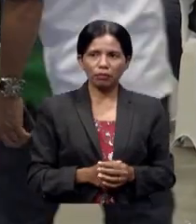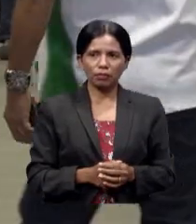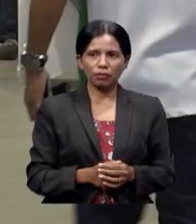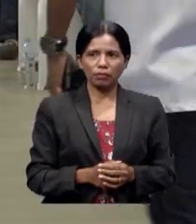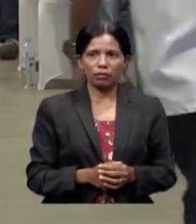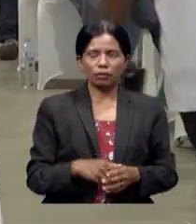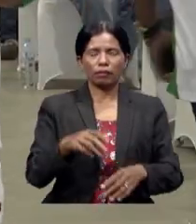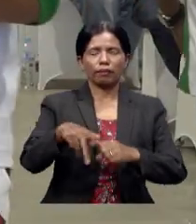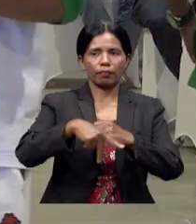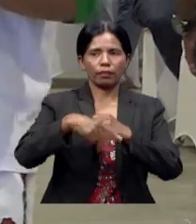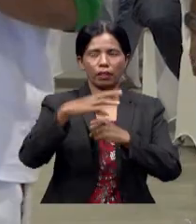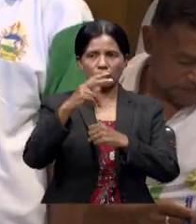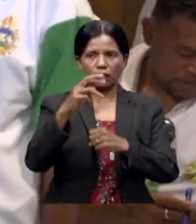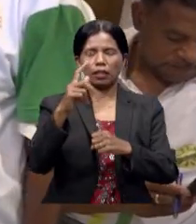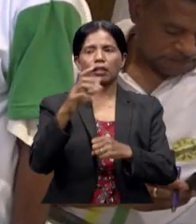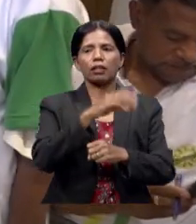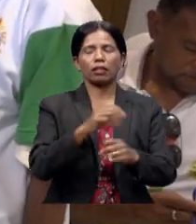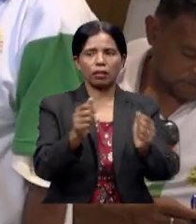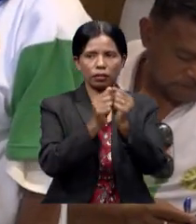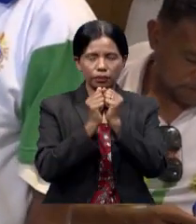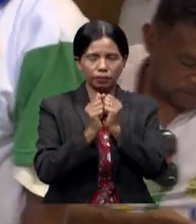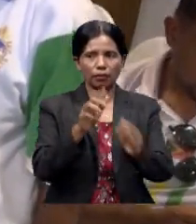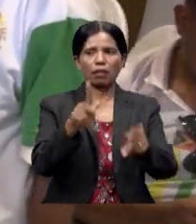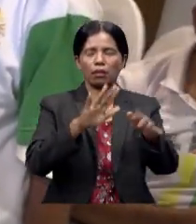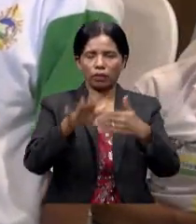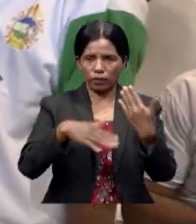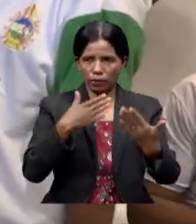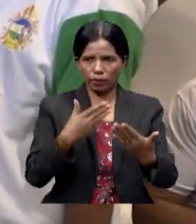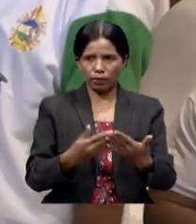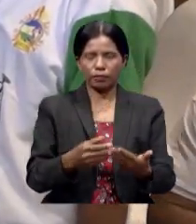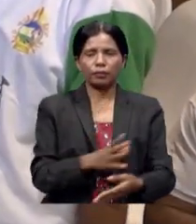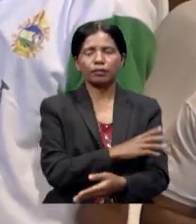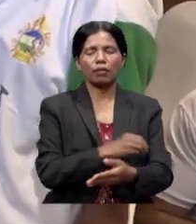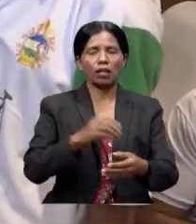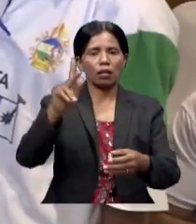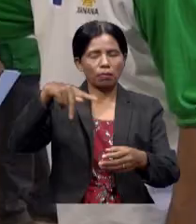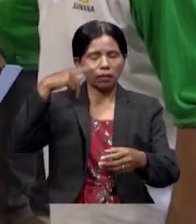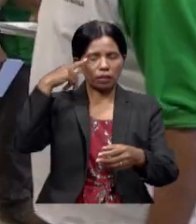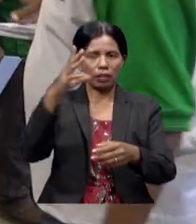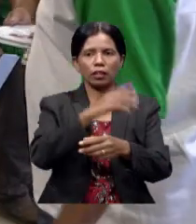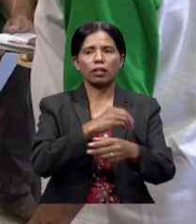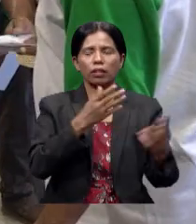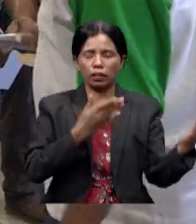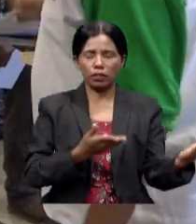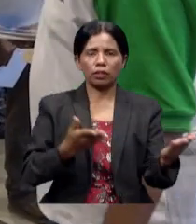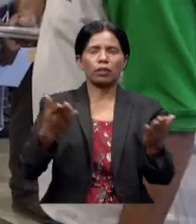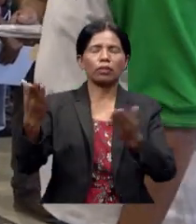Consolidação Nacional Partido Senhor Tene, atua muito com o aliado Sira, onde a força política nune lore